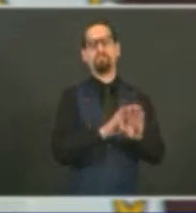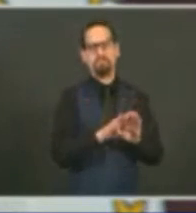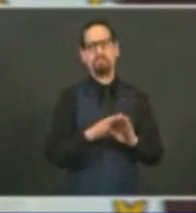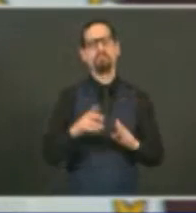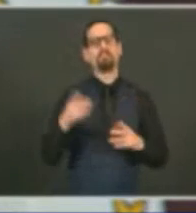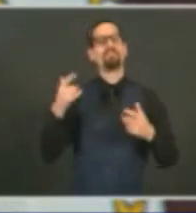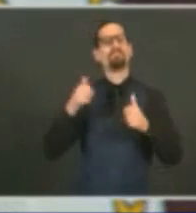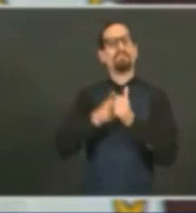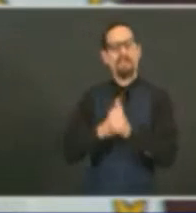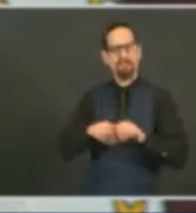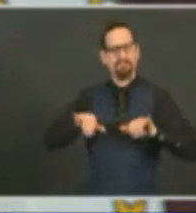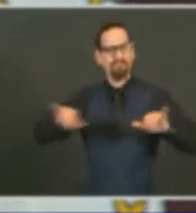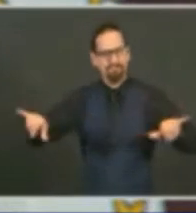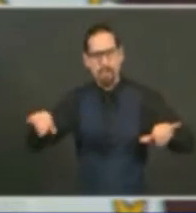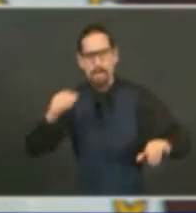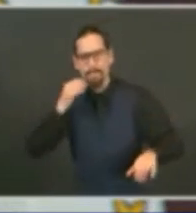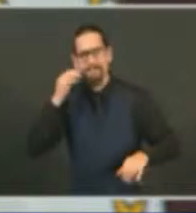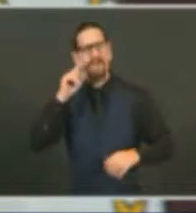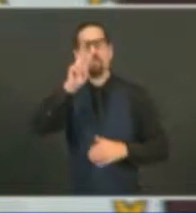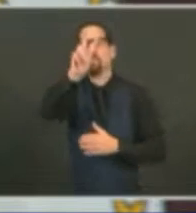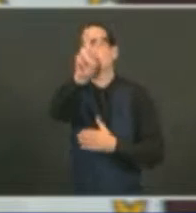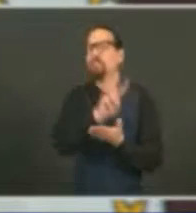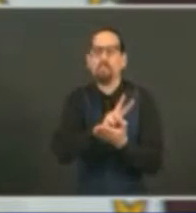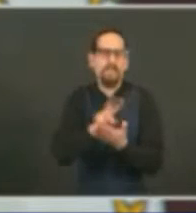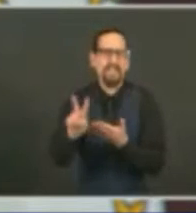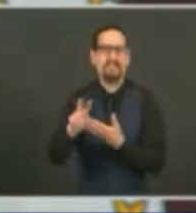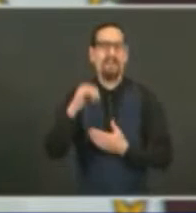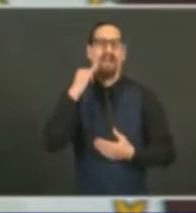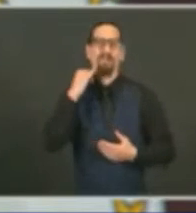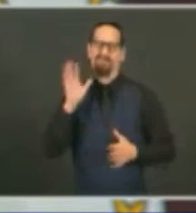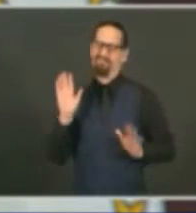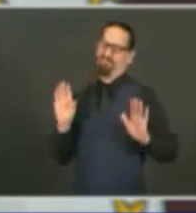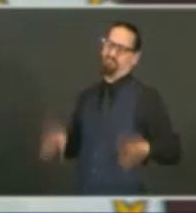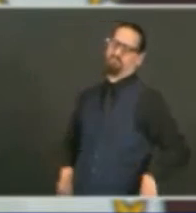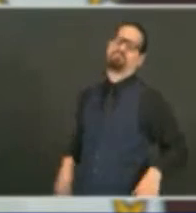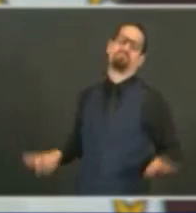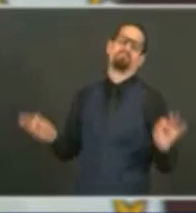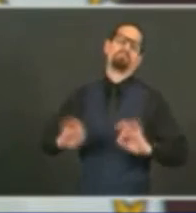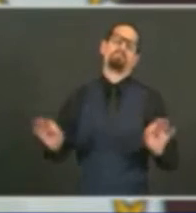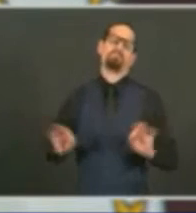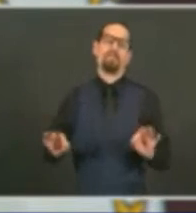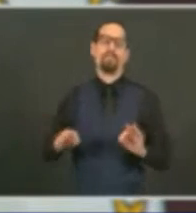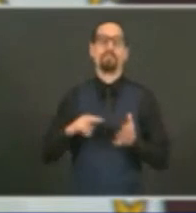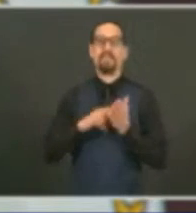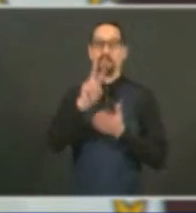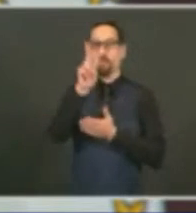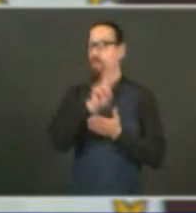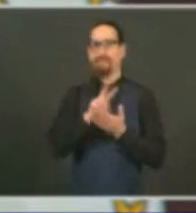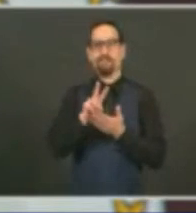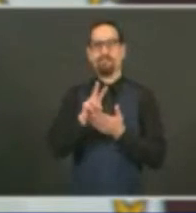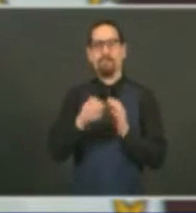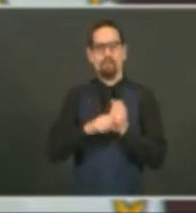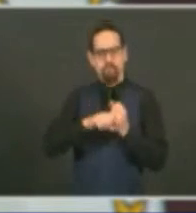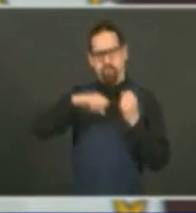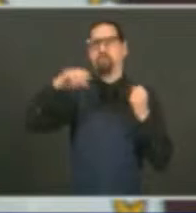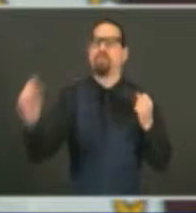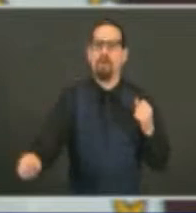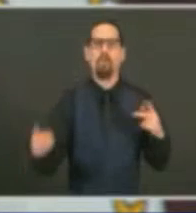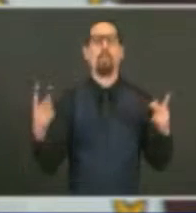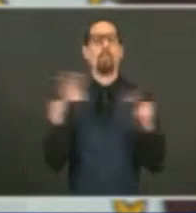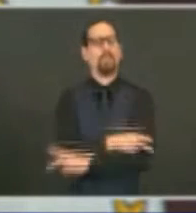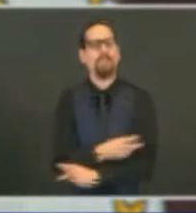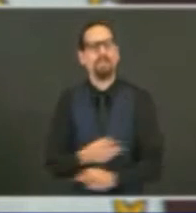everyone chooses to not do that, then we'll have to extend it more than 2 weeks. So listen, I know it's hard. I stand